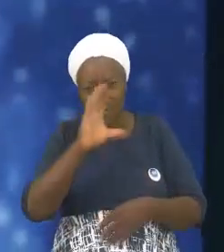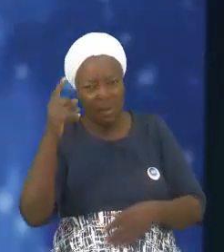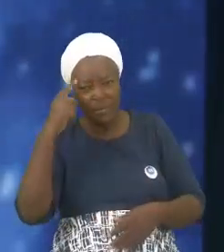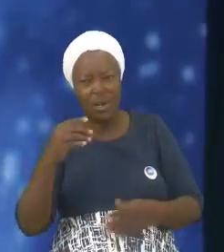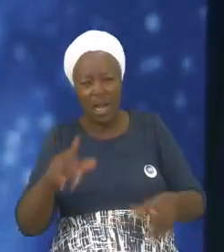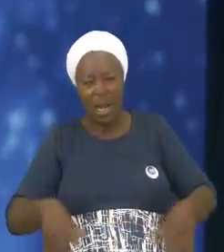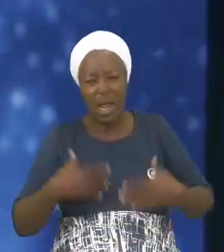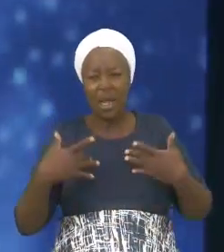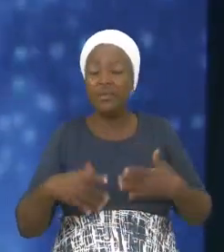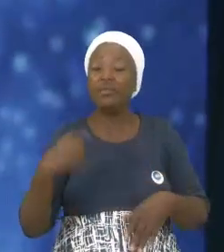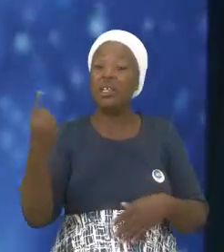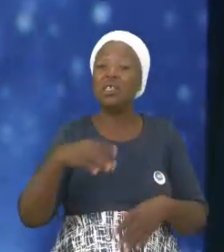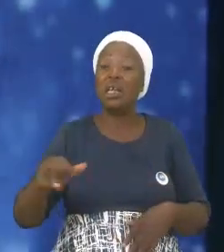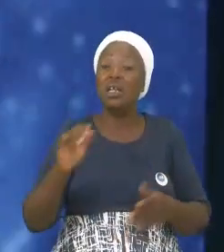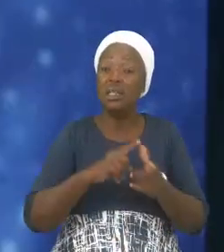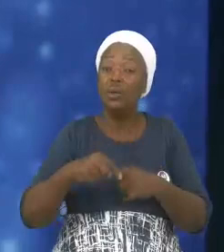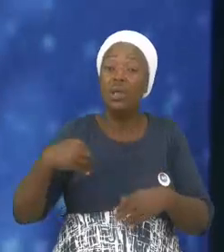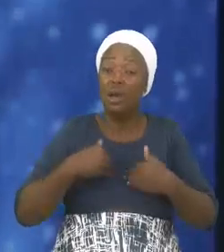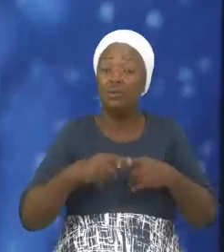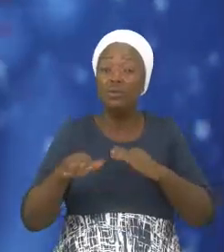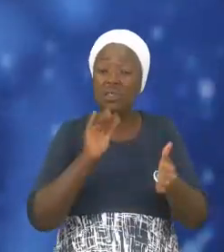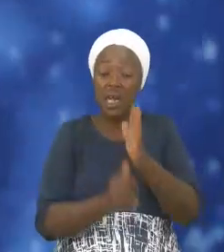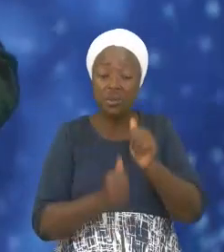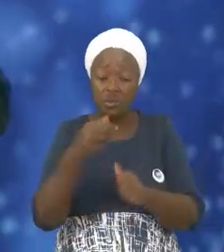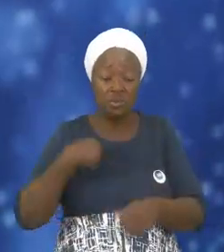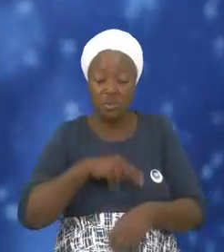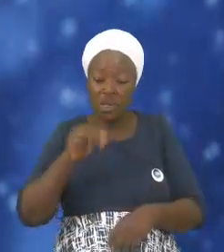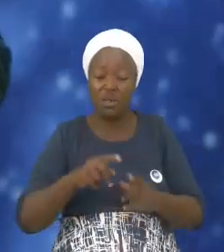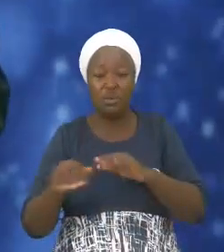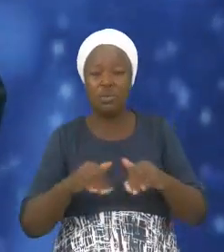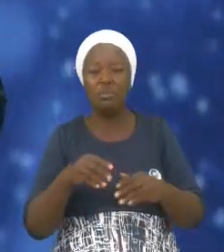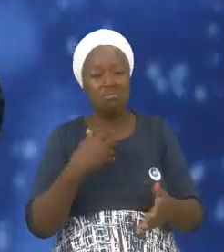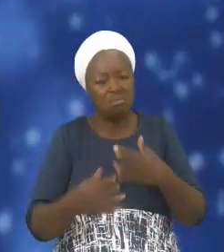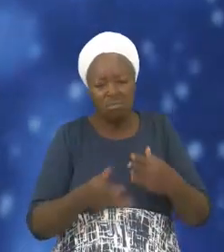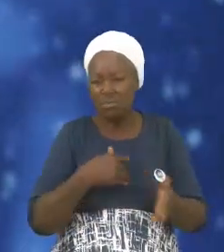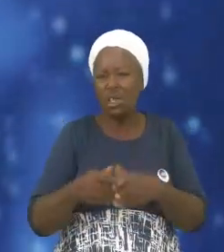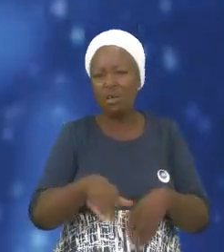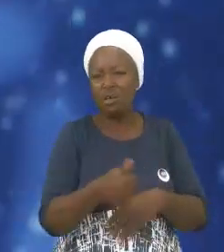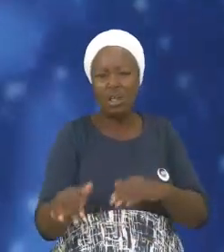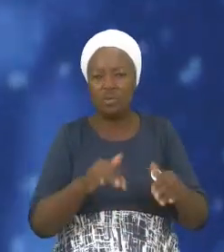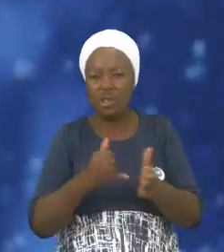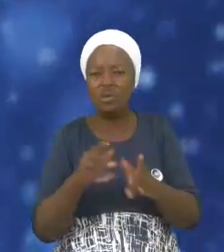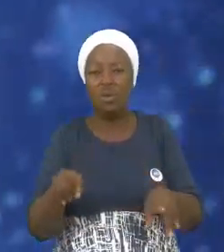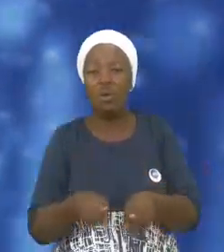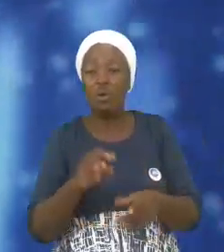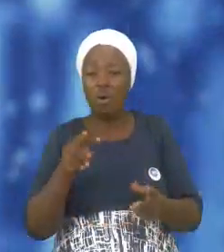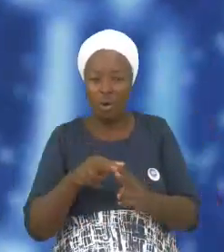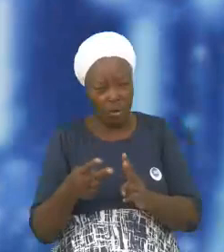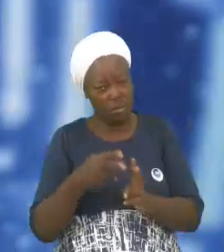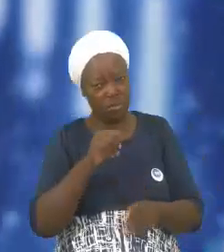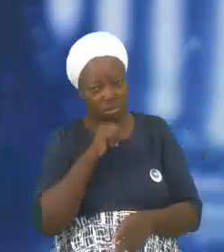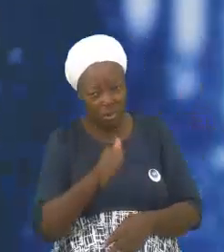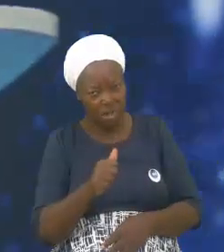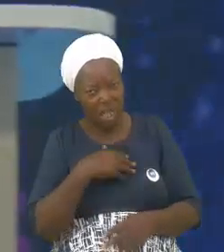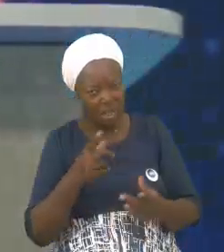eternal. And we do what we need to do, whether others do it or not. And then when it comes